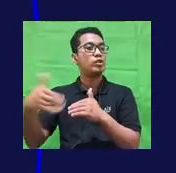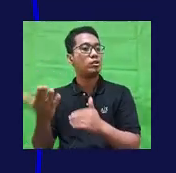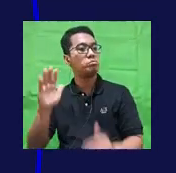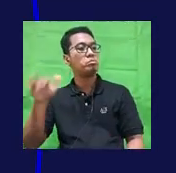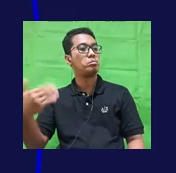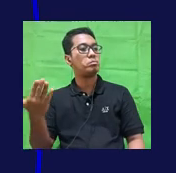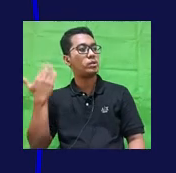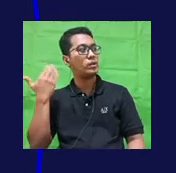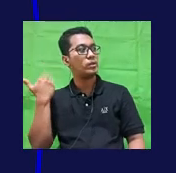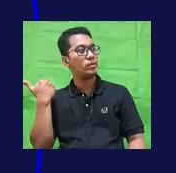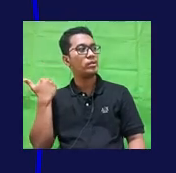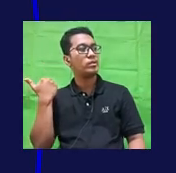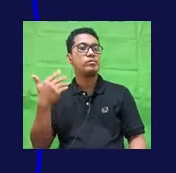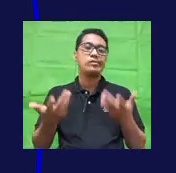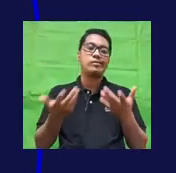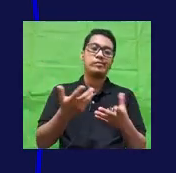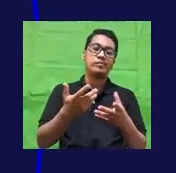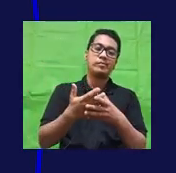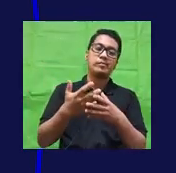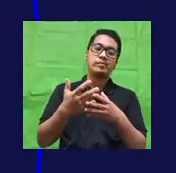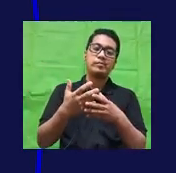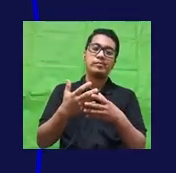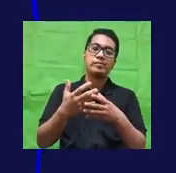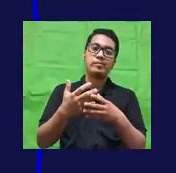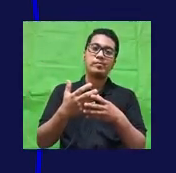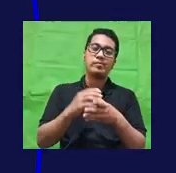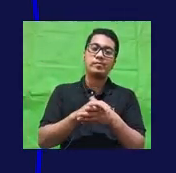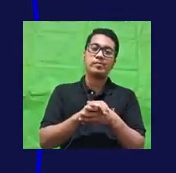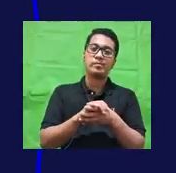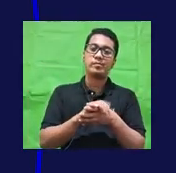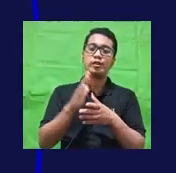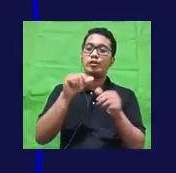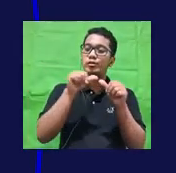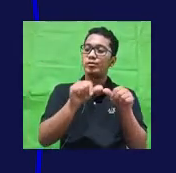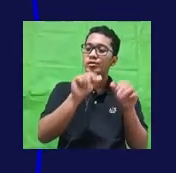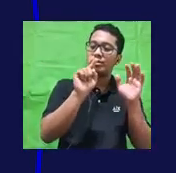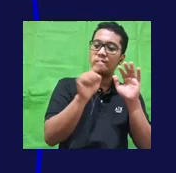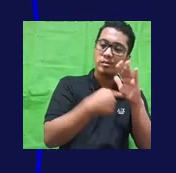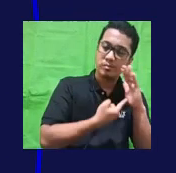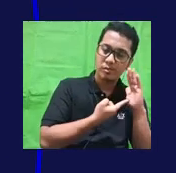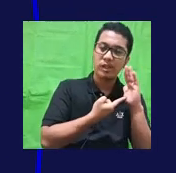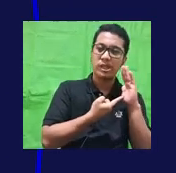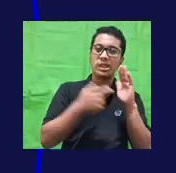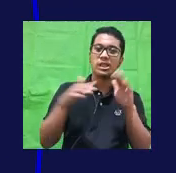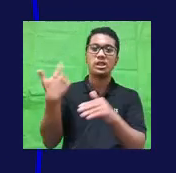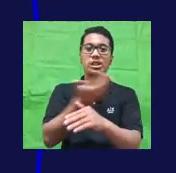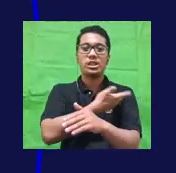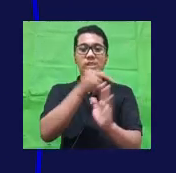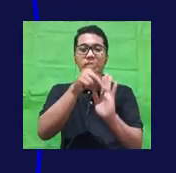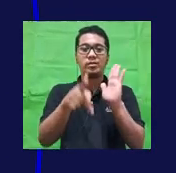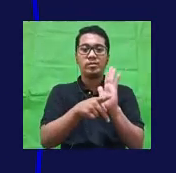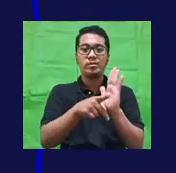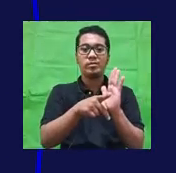half. Right at the beginning, can we show the image of the comic book, O Wiro Anakrim